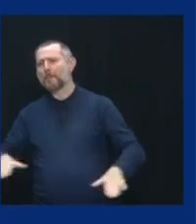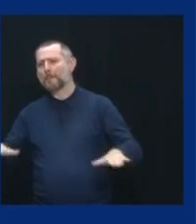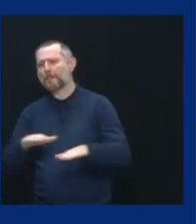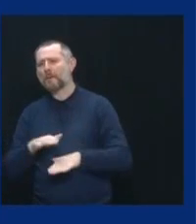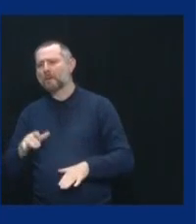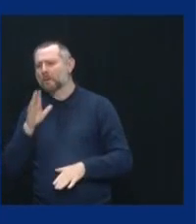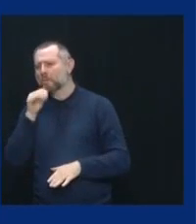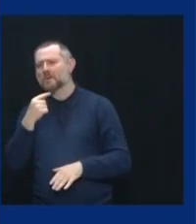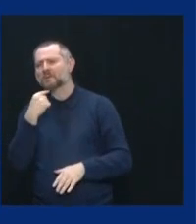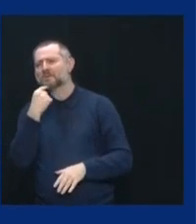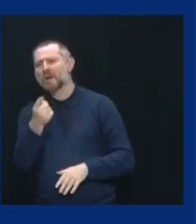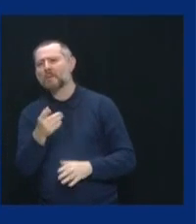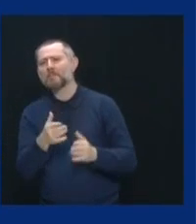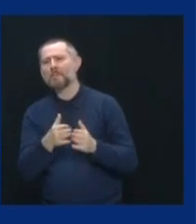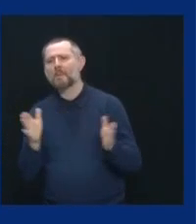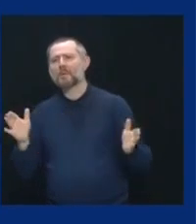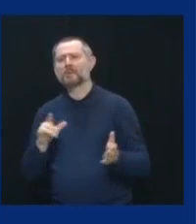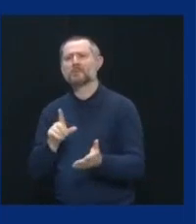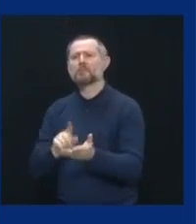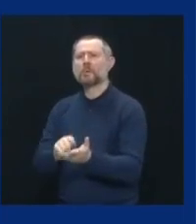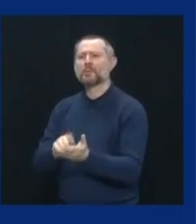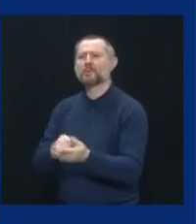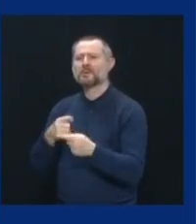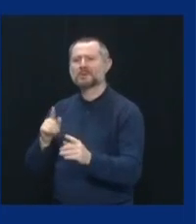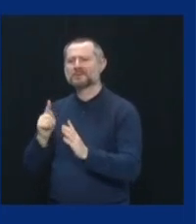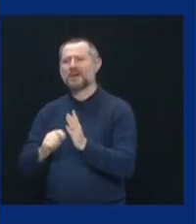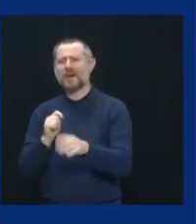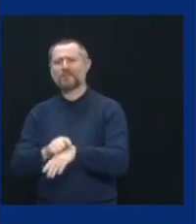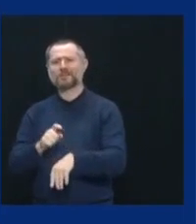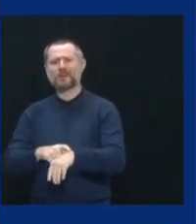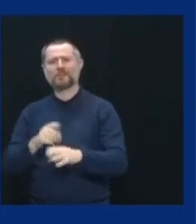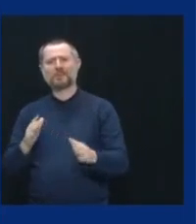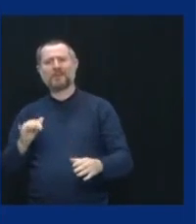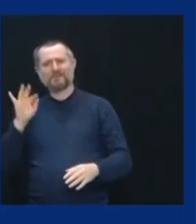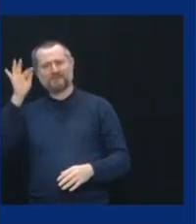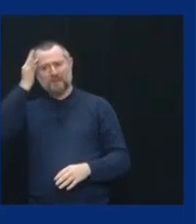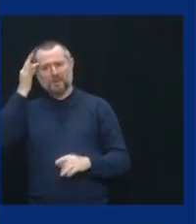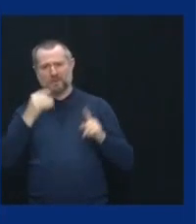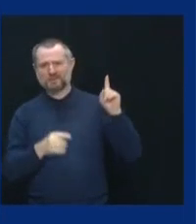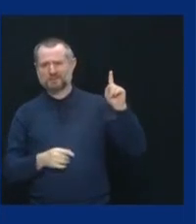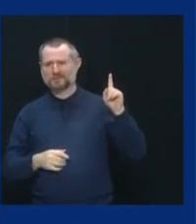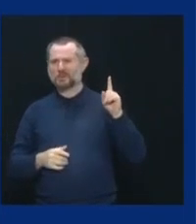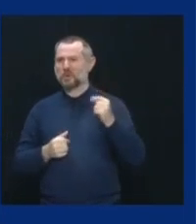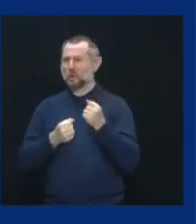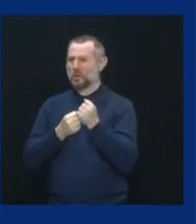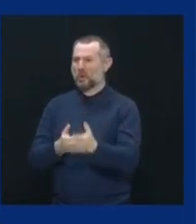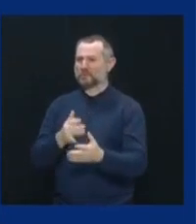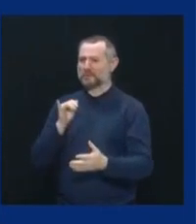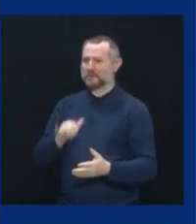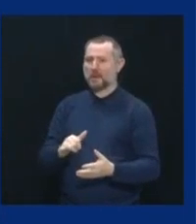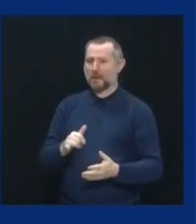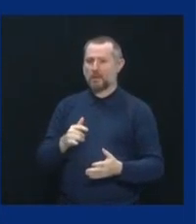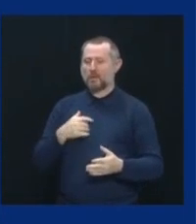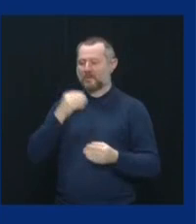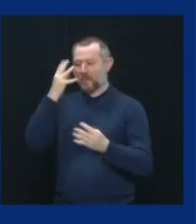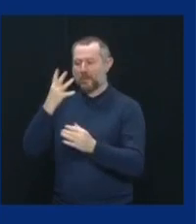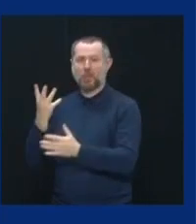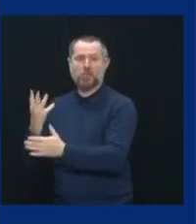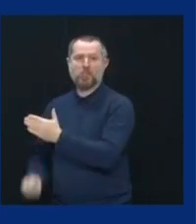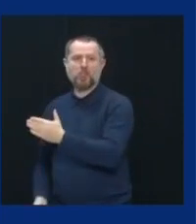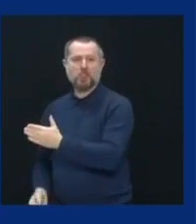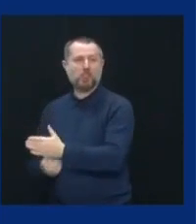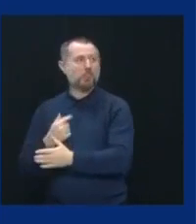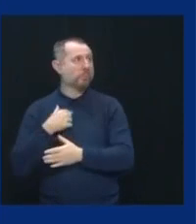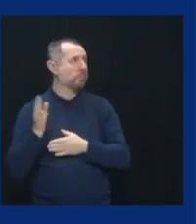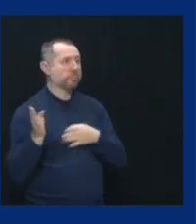tell the public and the press during that period that the federal inquiries were creating the delay? And how do you explain